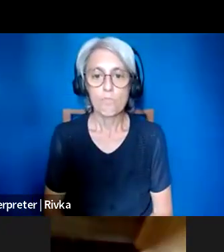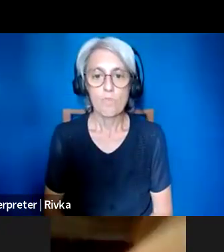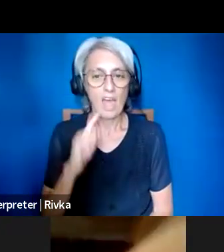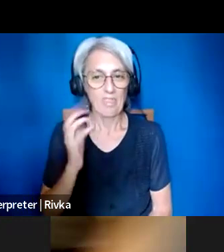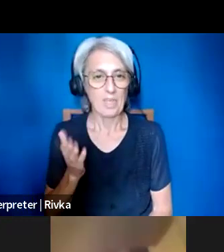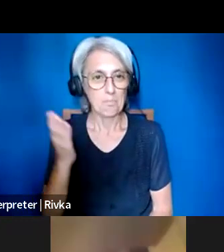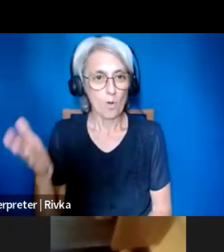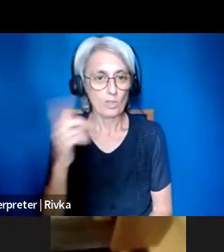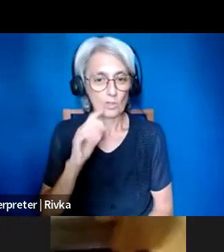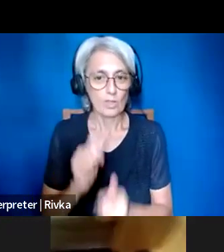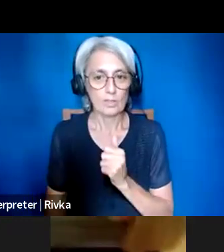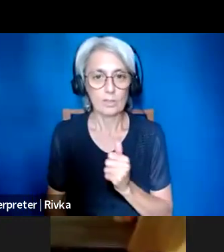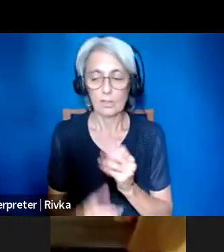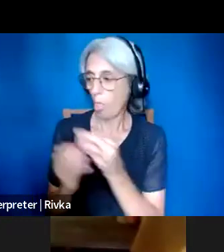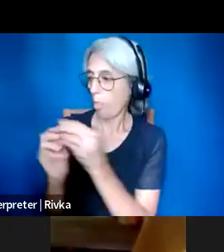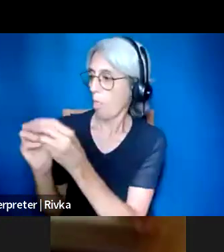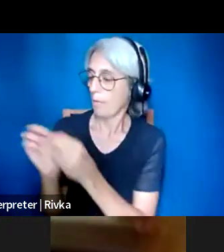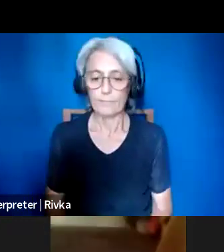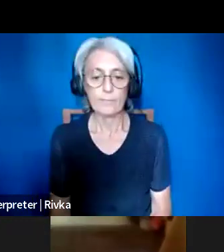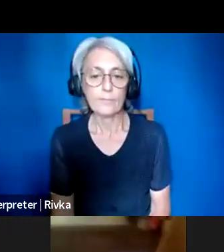Okay, thank you, Member Andres, I'll Rousey. second that.